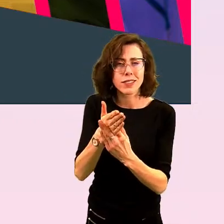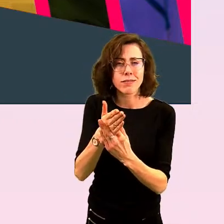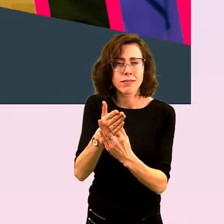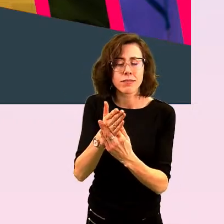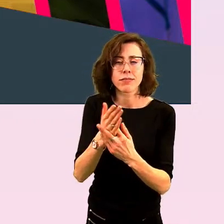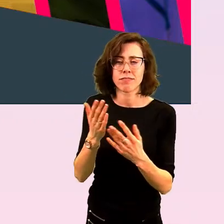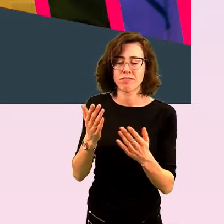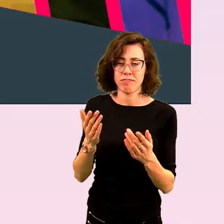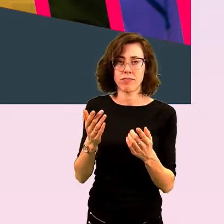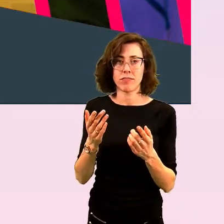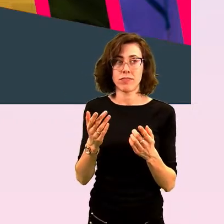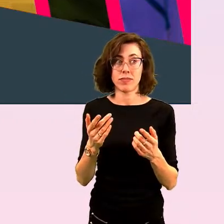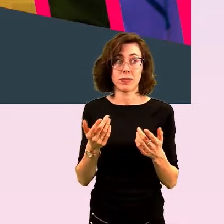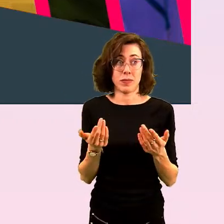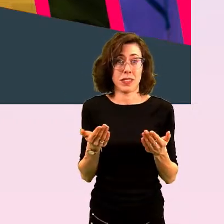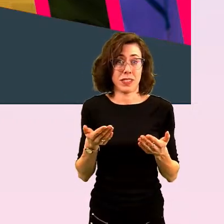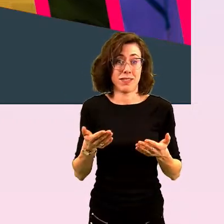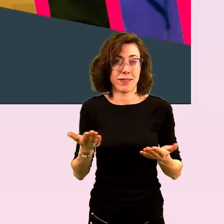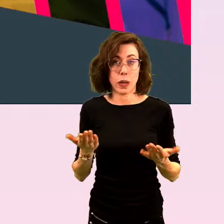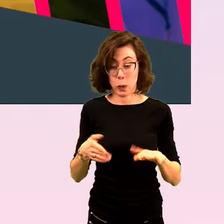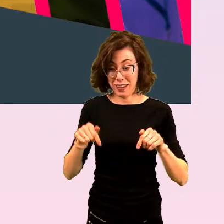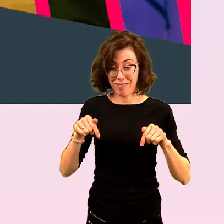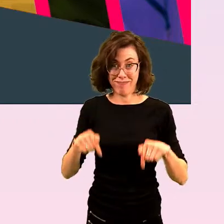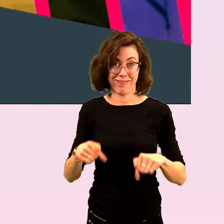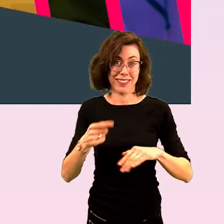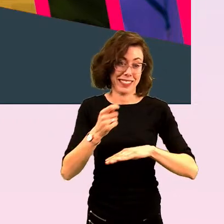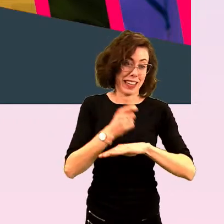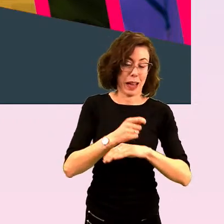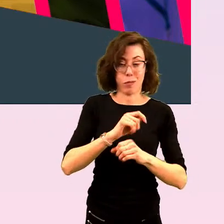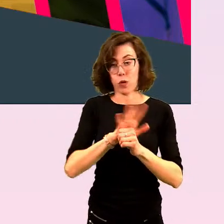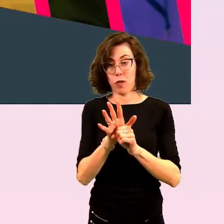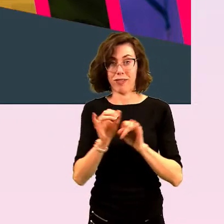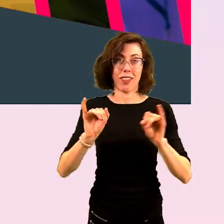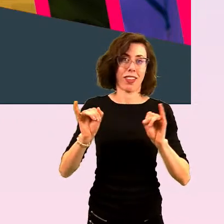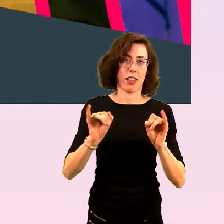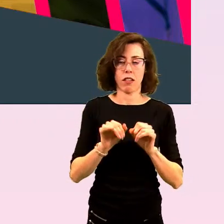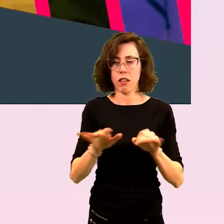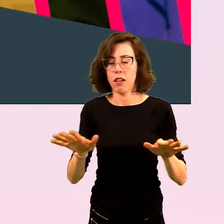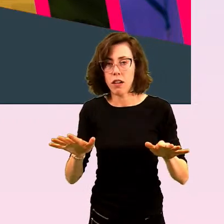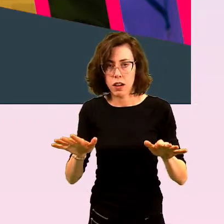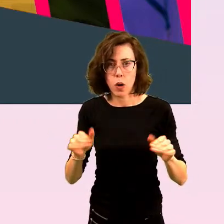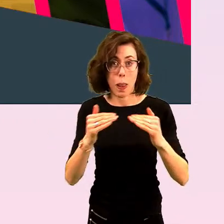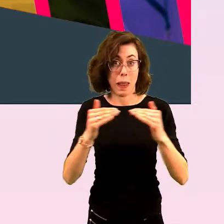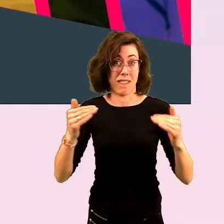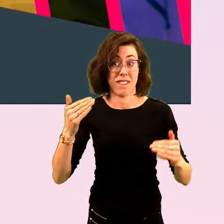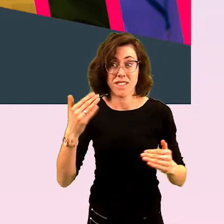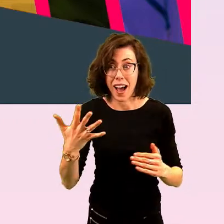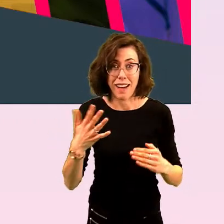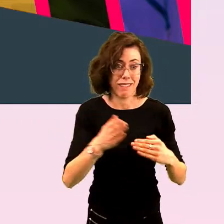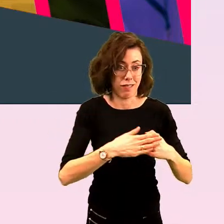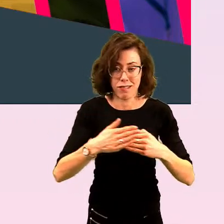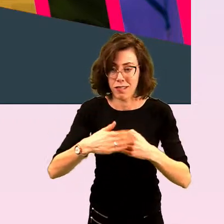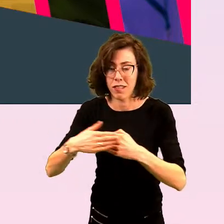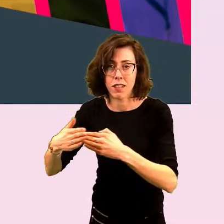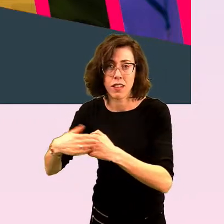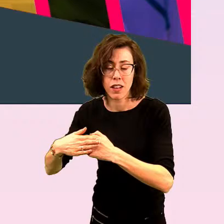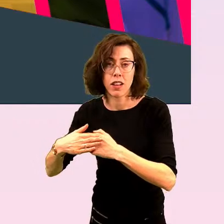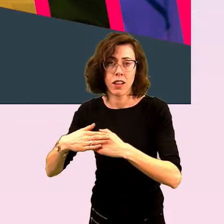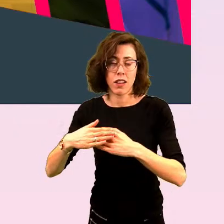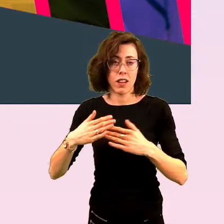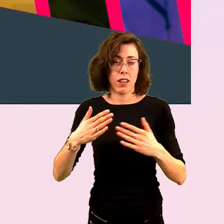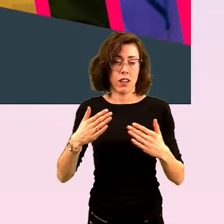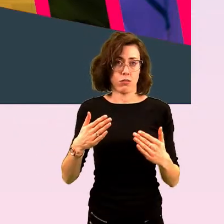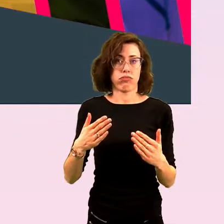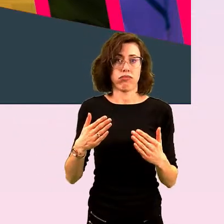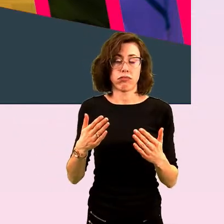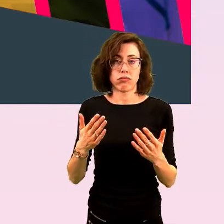we're obviously in a particular moment in time where we are still in level 5 restrictions. We are in a place